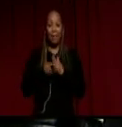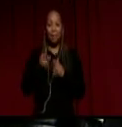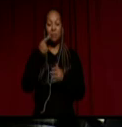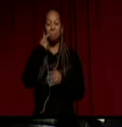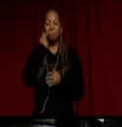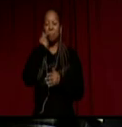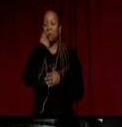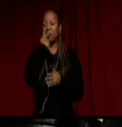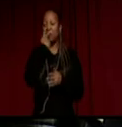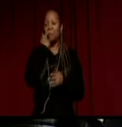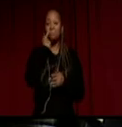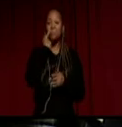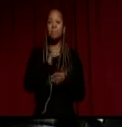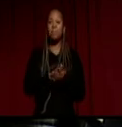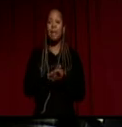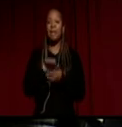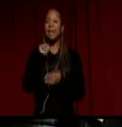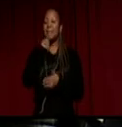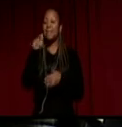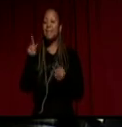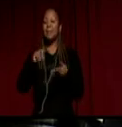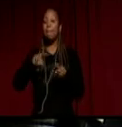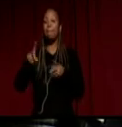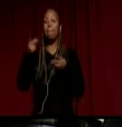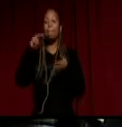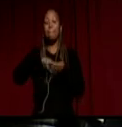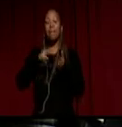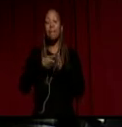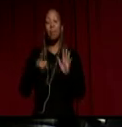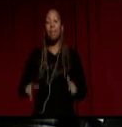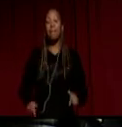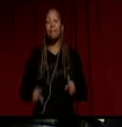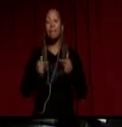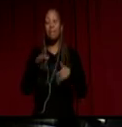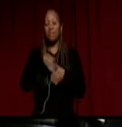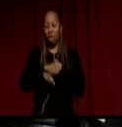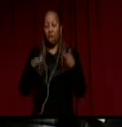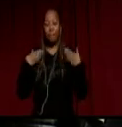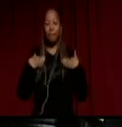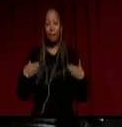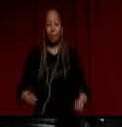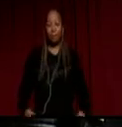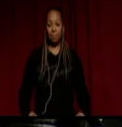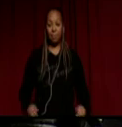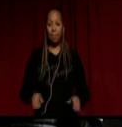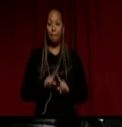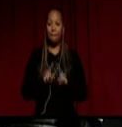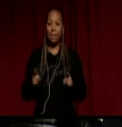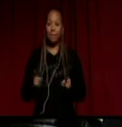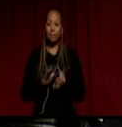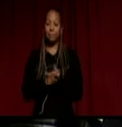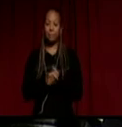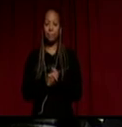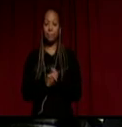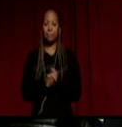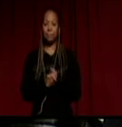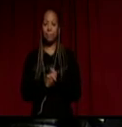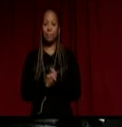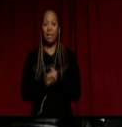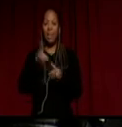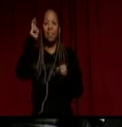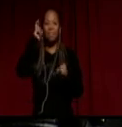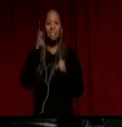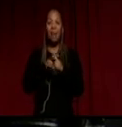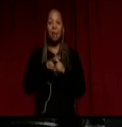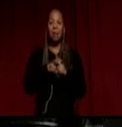blisters and that kind of thing. So it doesn't mean that we can't live with something being in our body, but it's just that this virus,